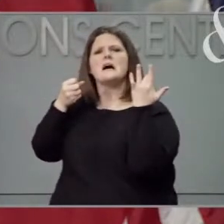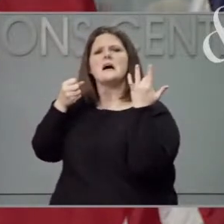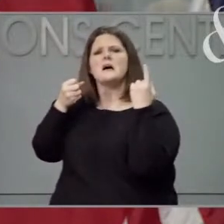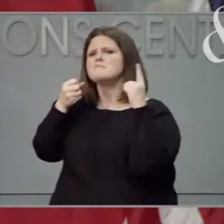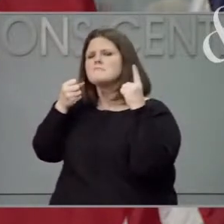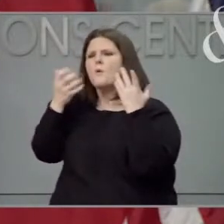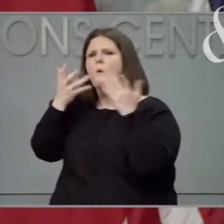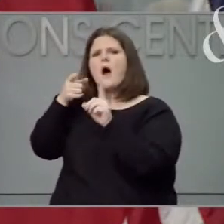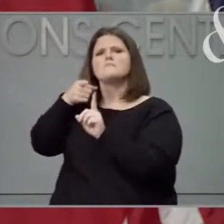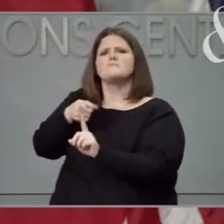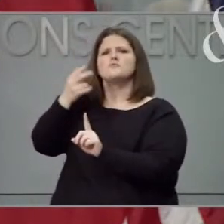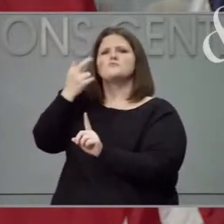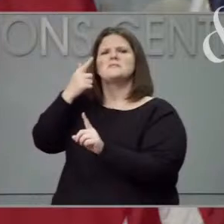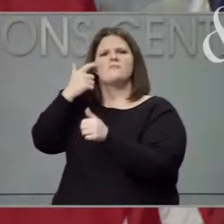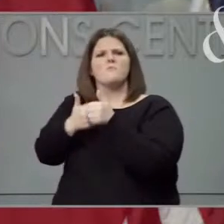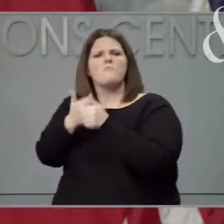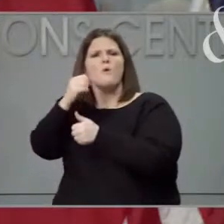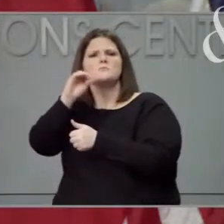voting with provisional ballots?